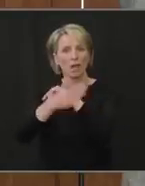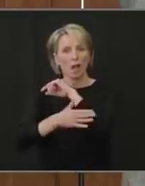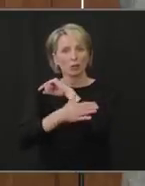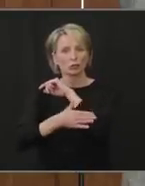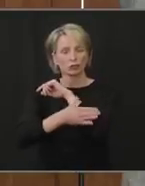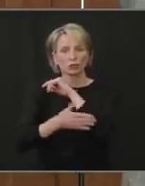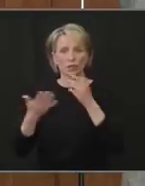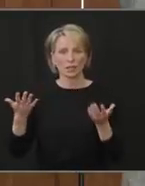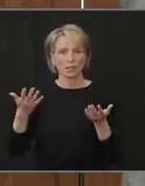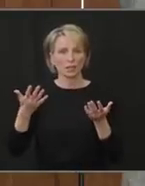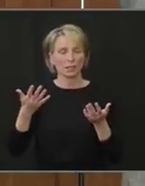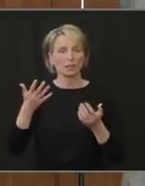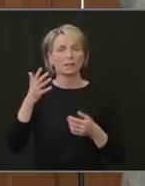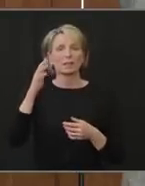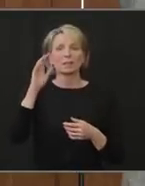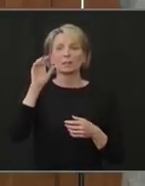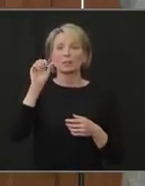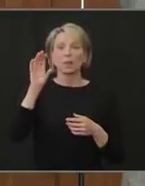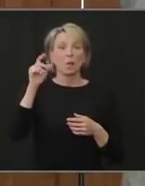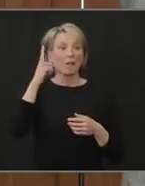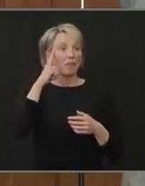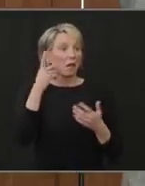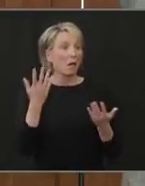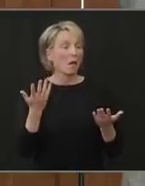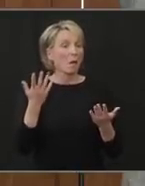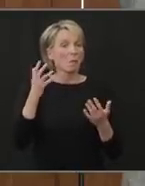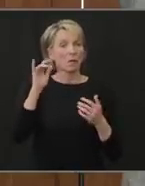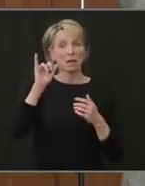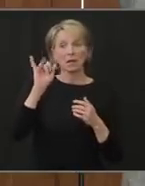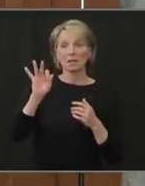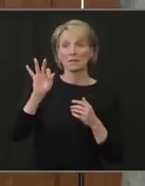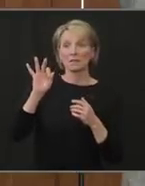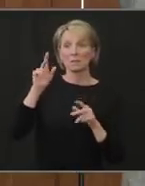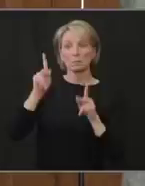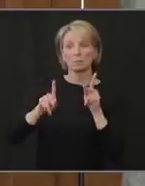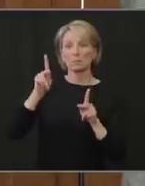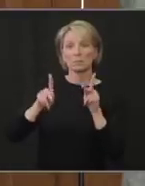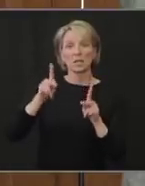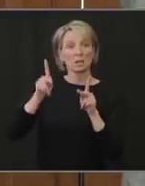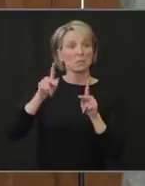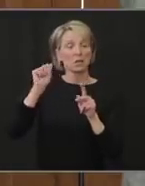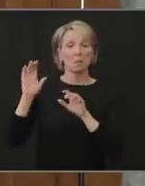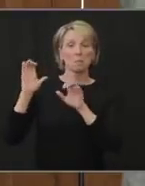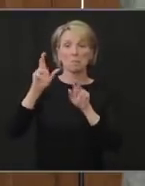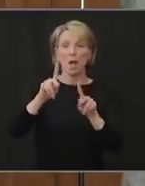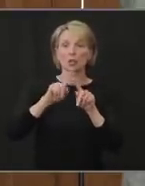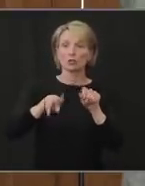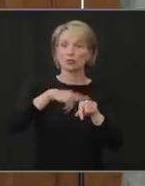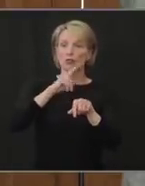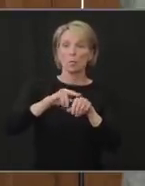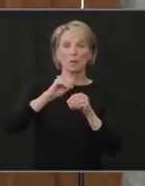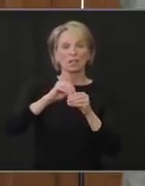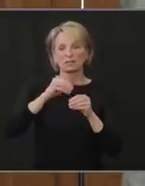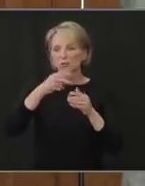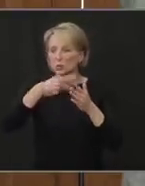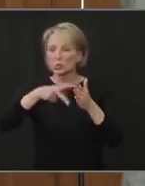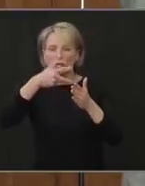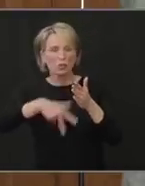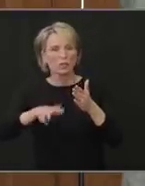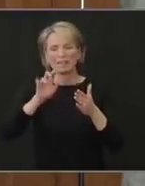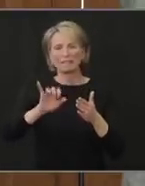just snapping the lights on and having people resume a normal life just is totally